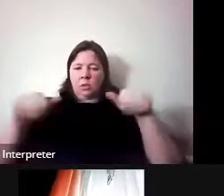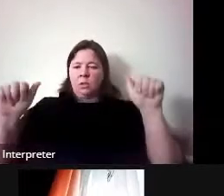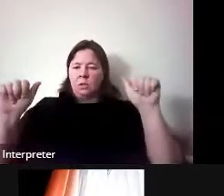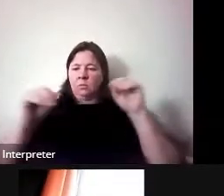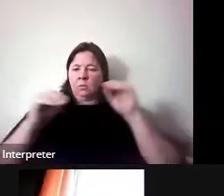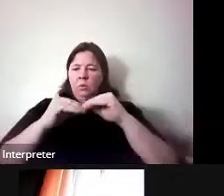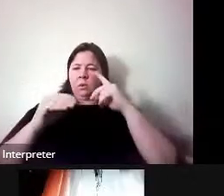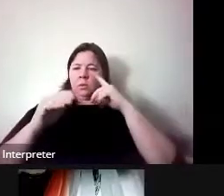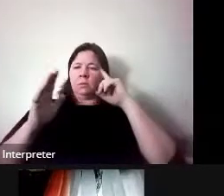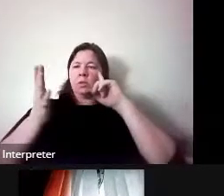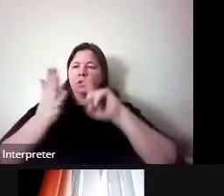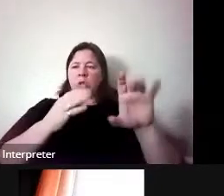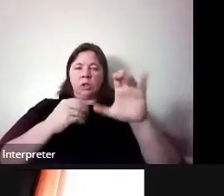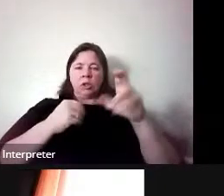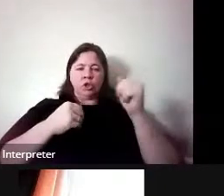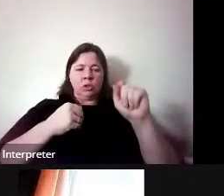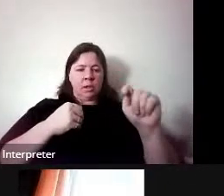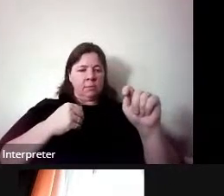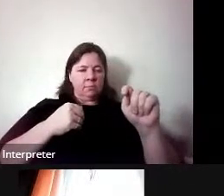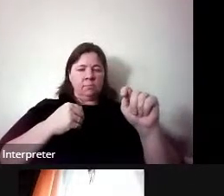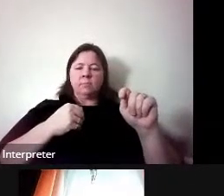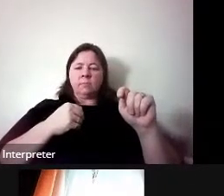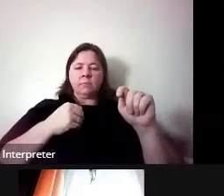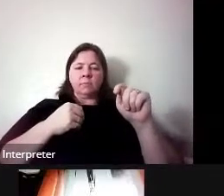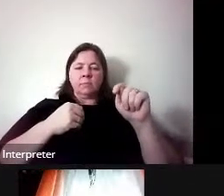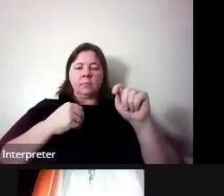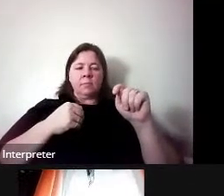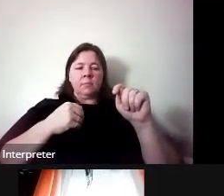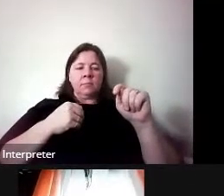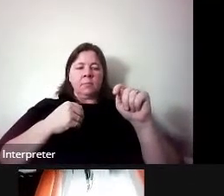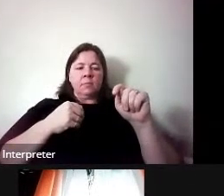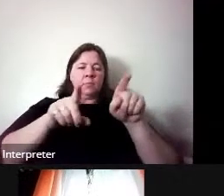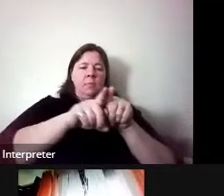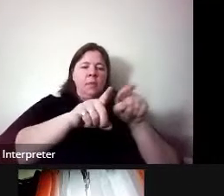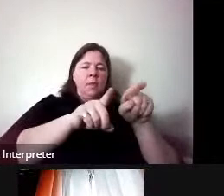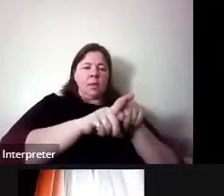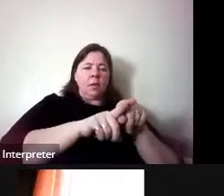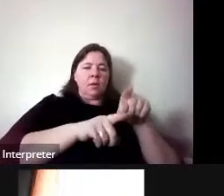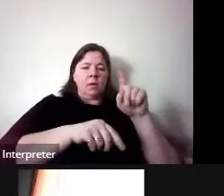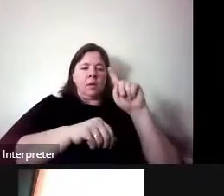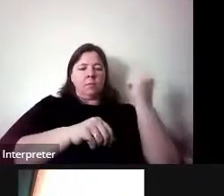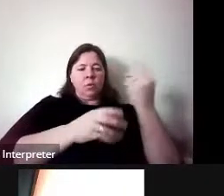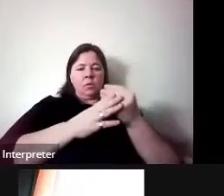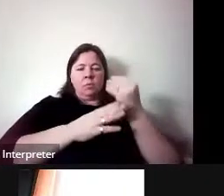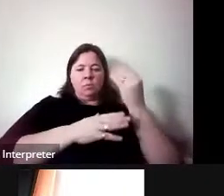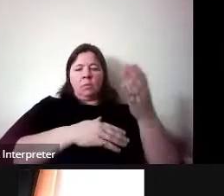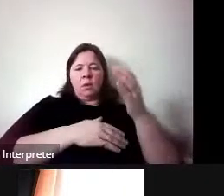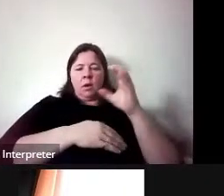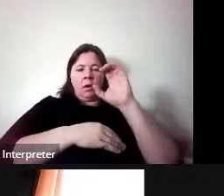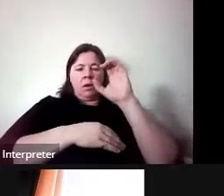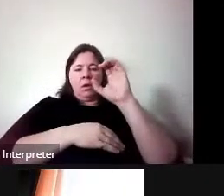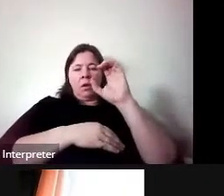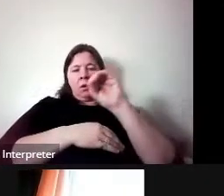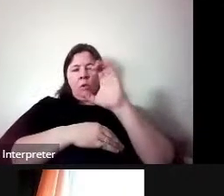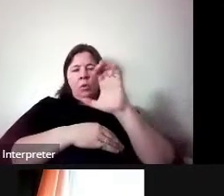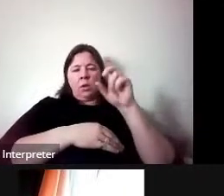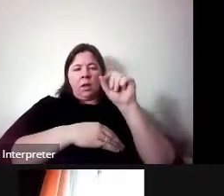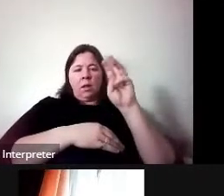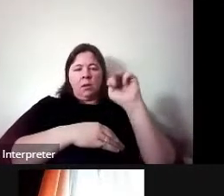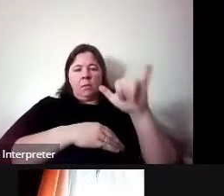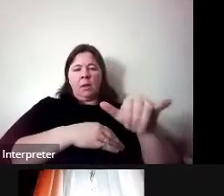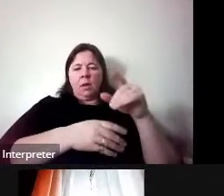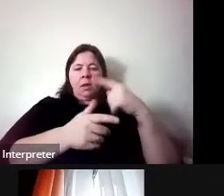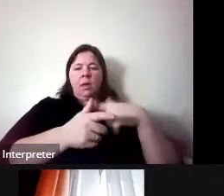check in the chat. So is it like first buy Academy and then the course to be bought